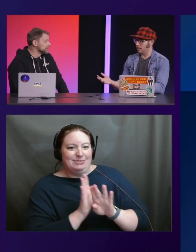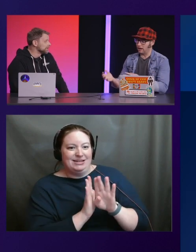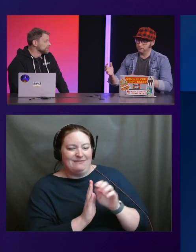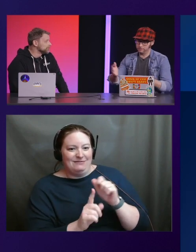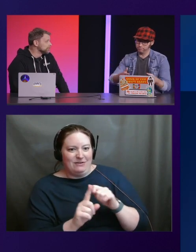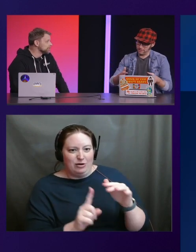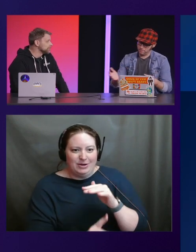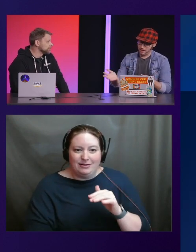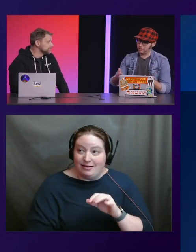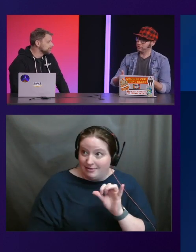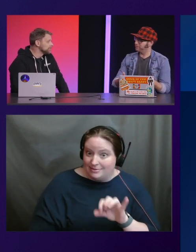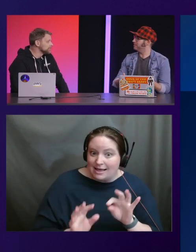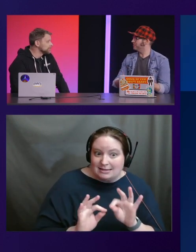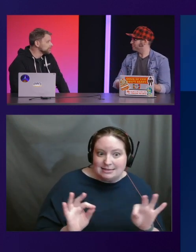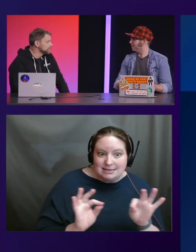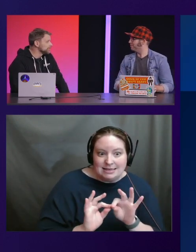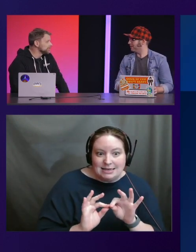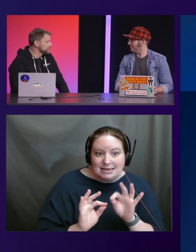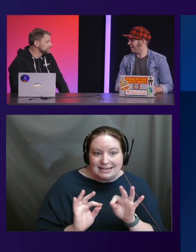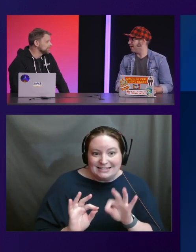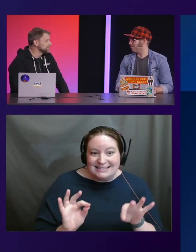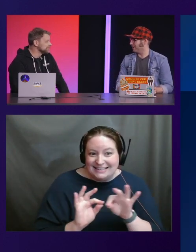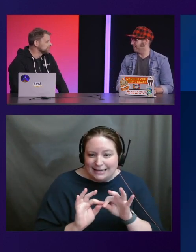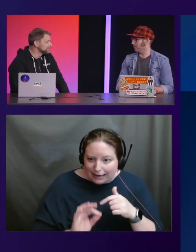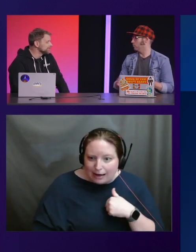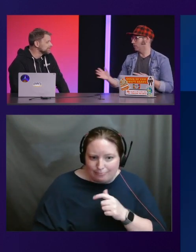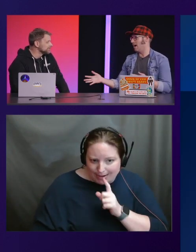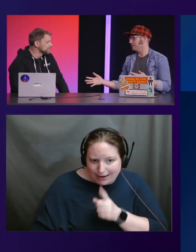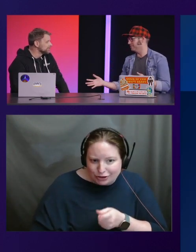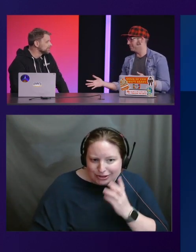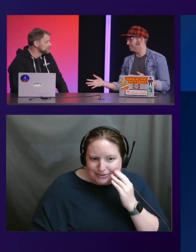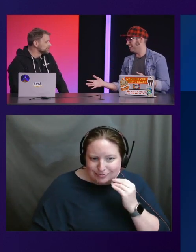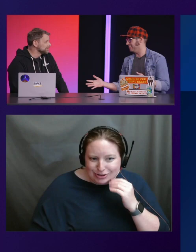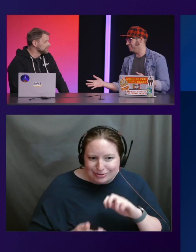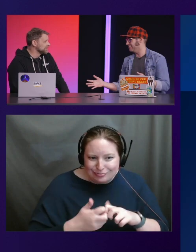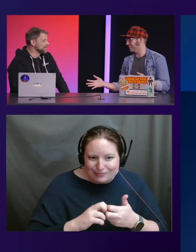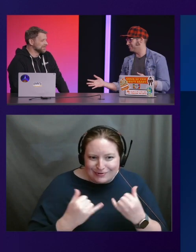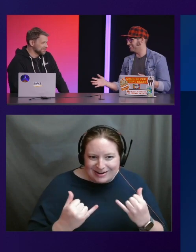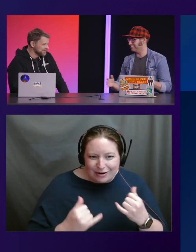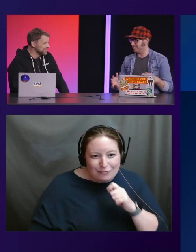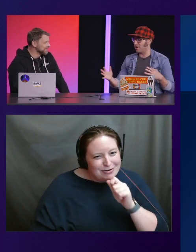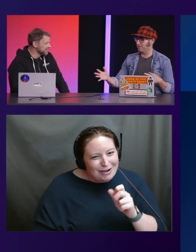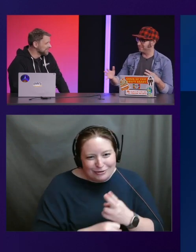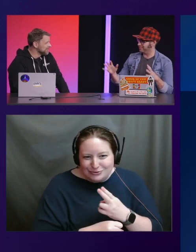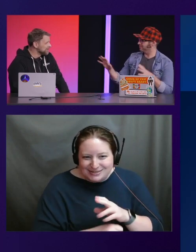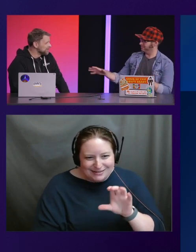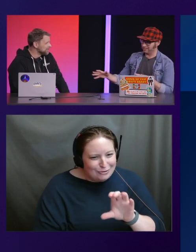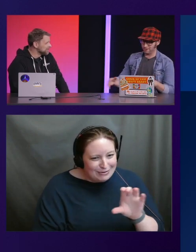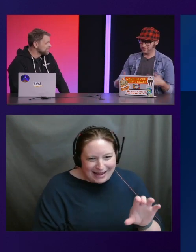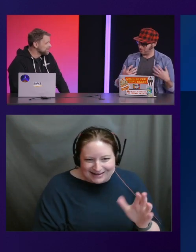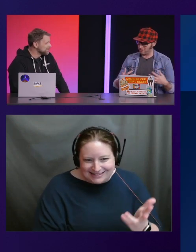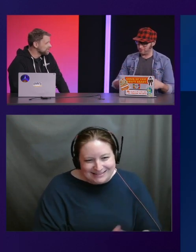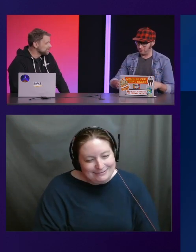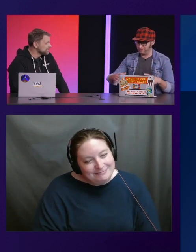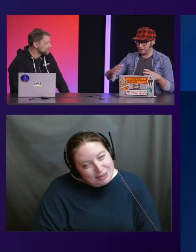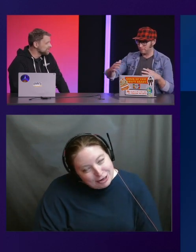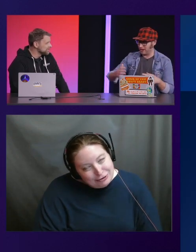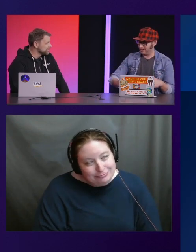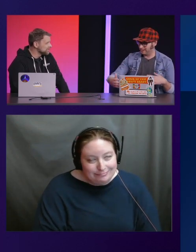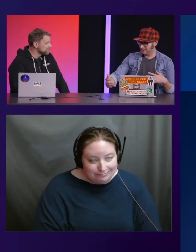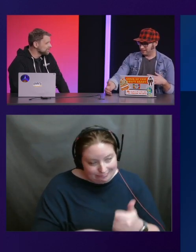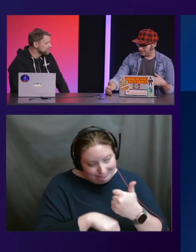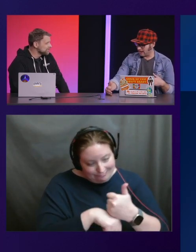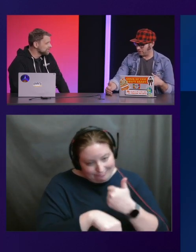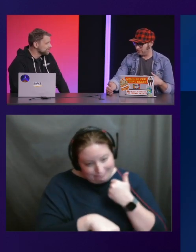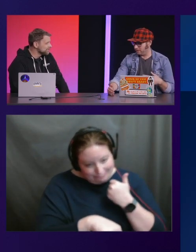mean, I'm actually facing a problem right now where we're not using Code Catalyst, actually, so, our fault.